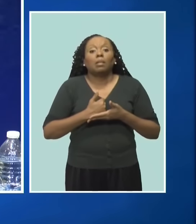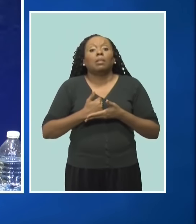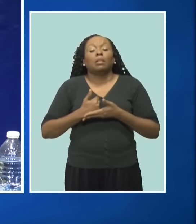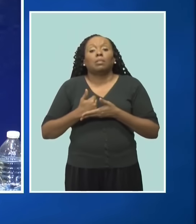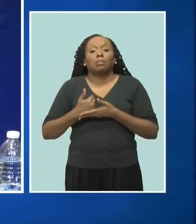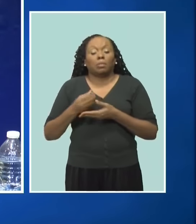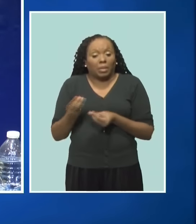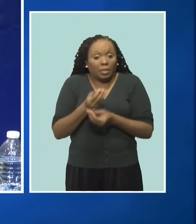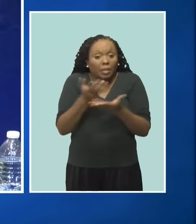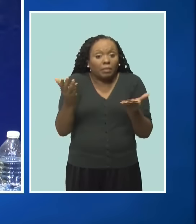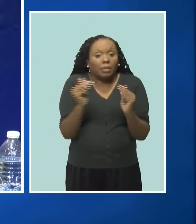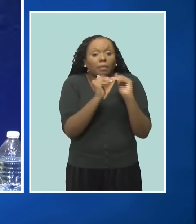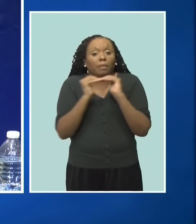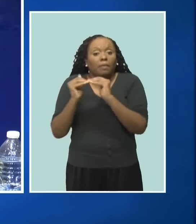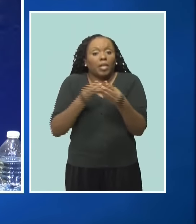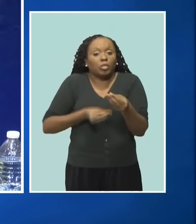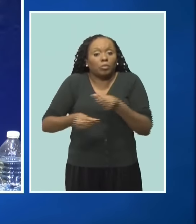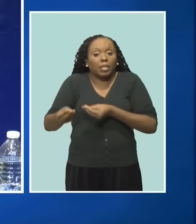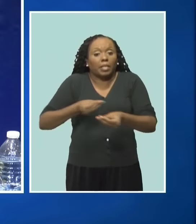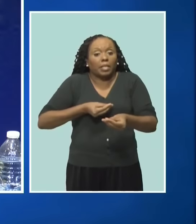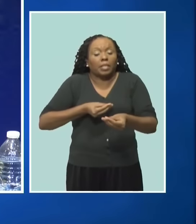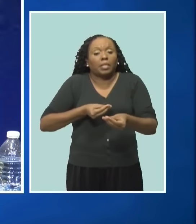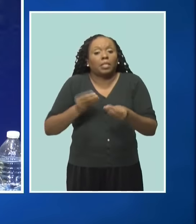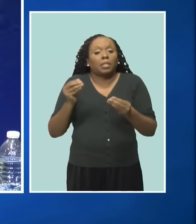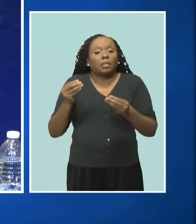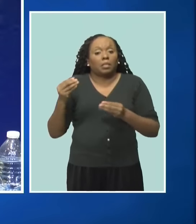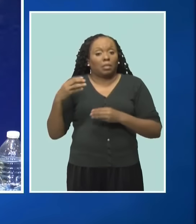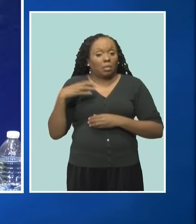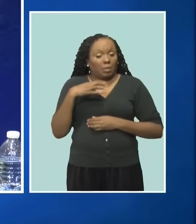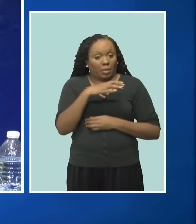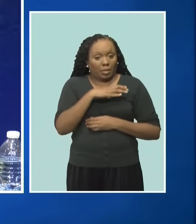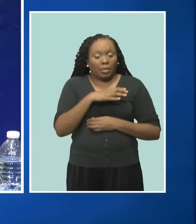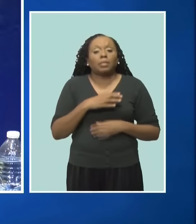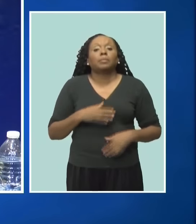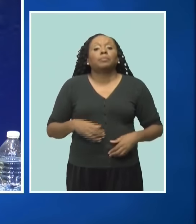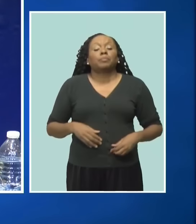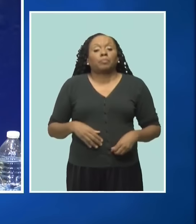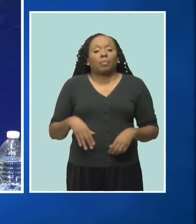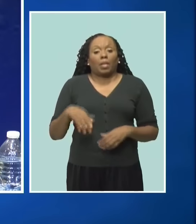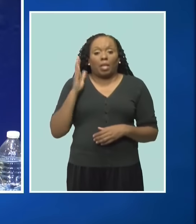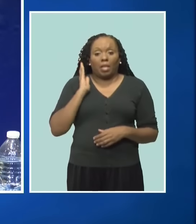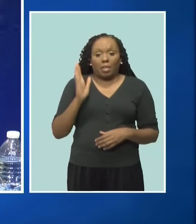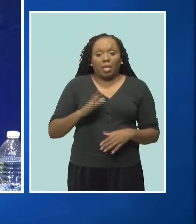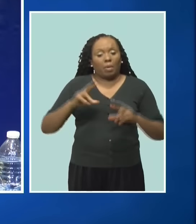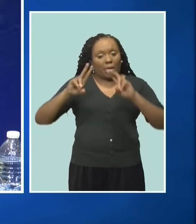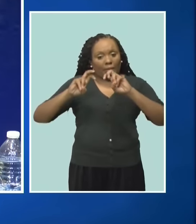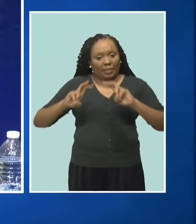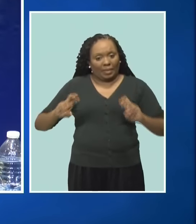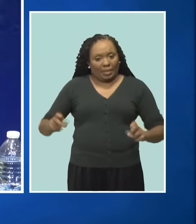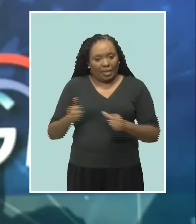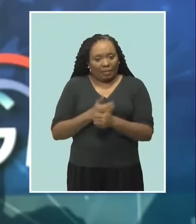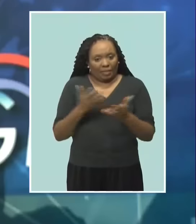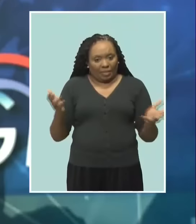Trading Commission, and there I saw they issue a statement, and there we'll do the necessary